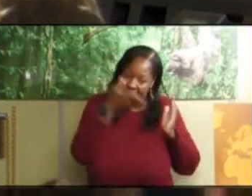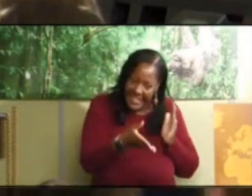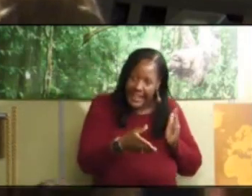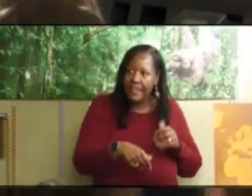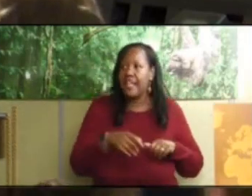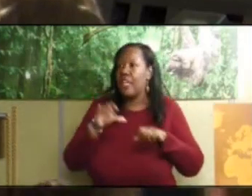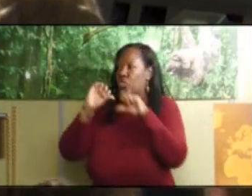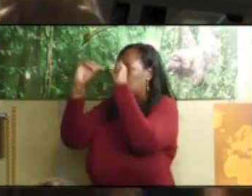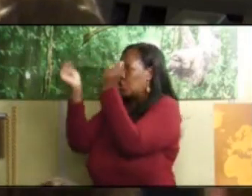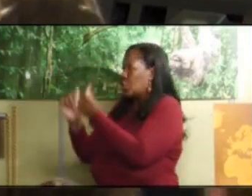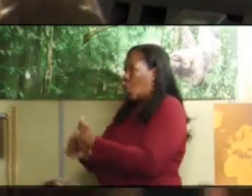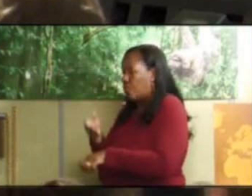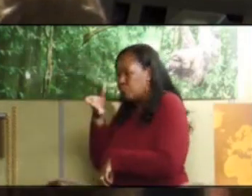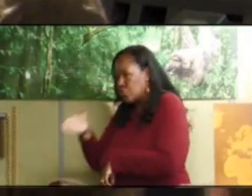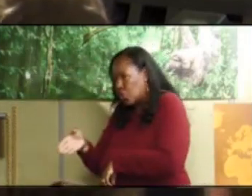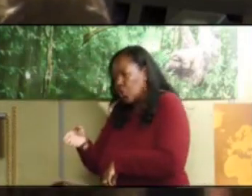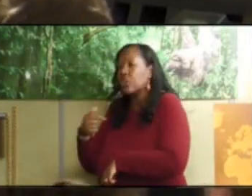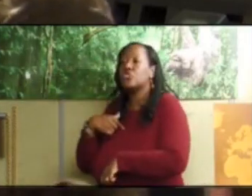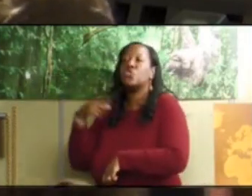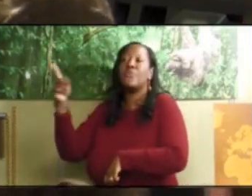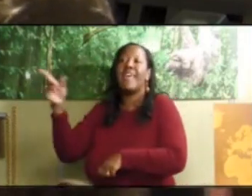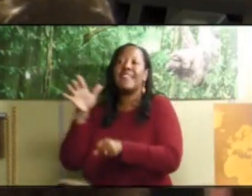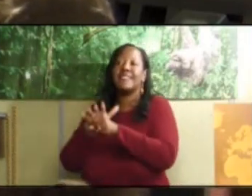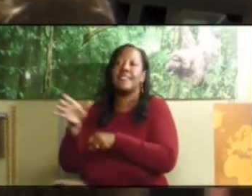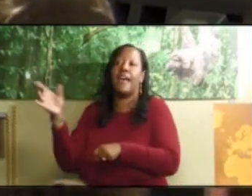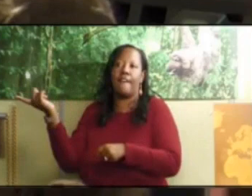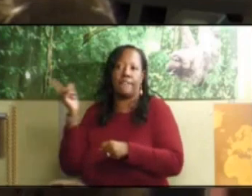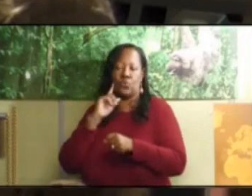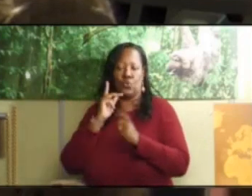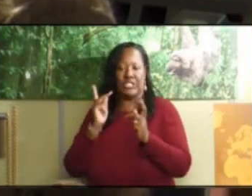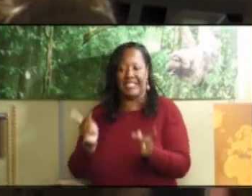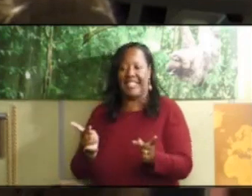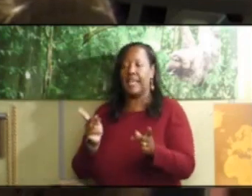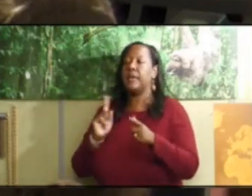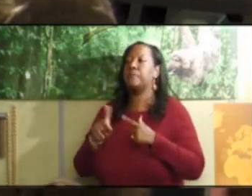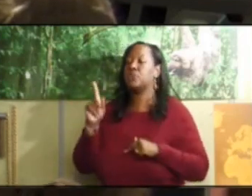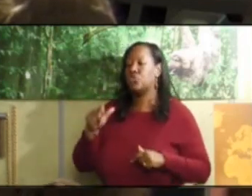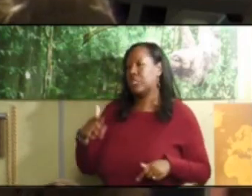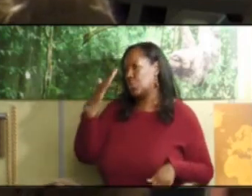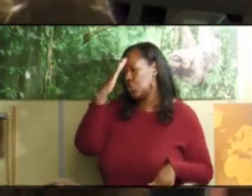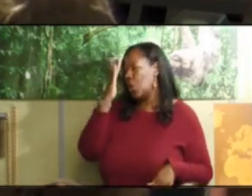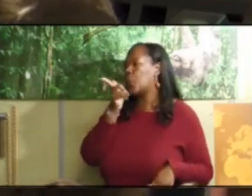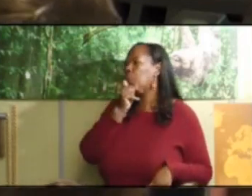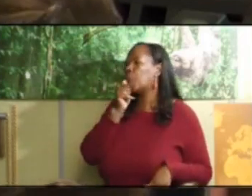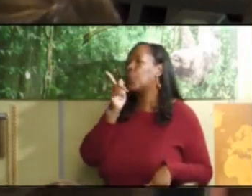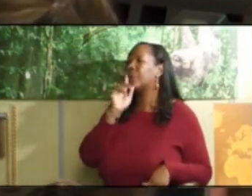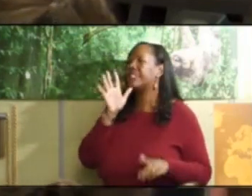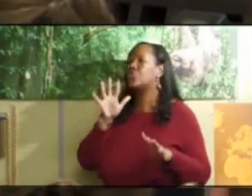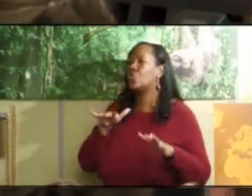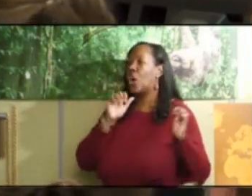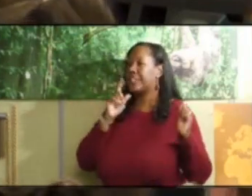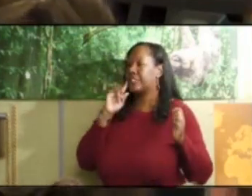sculpture. So sometimes that is enough, but you really need to know who your audience is on something like that.